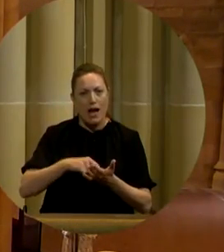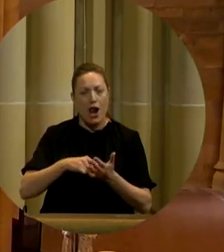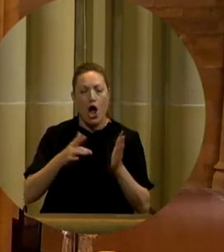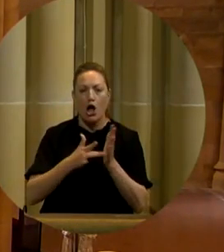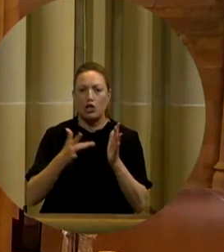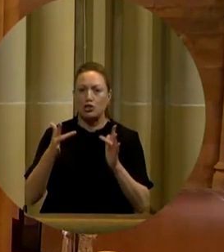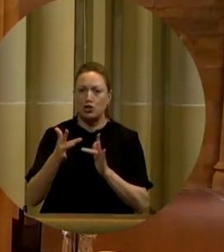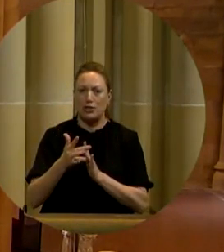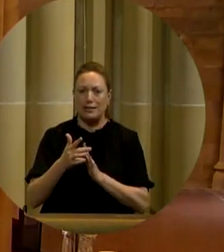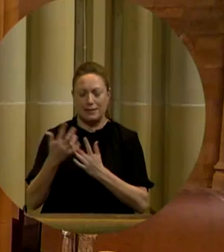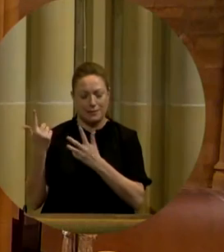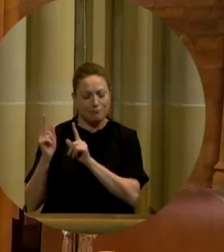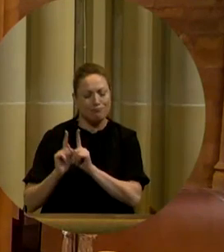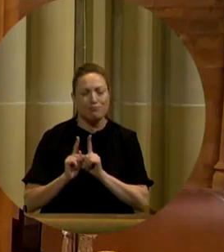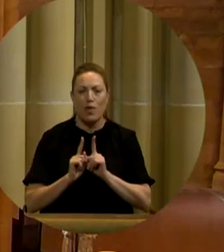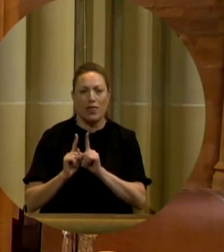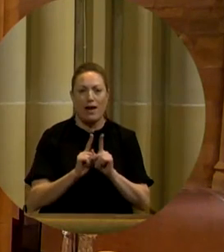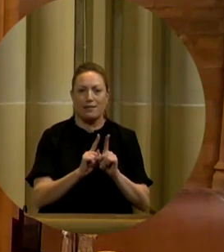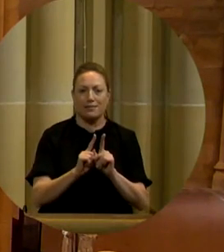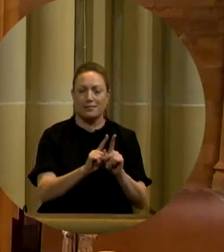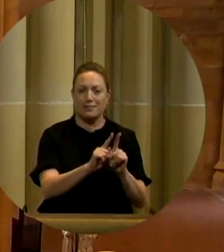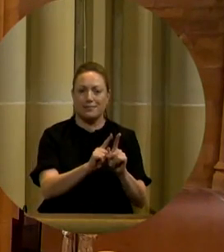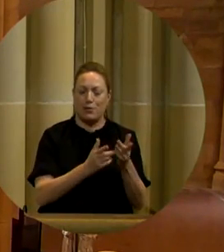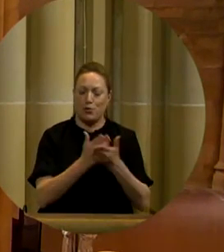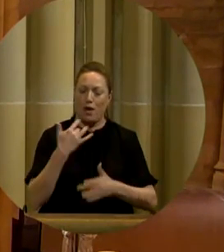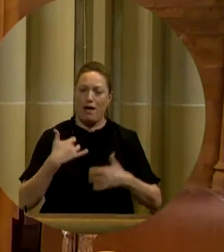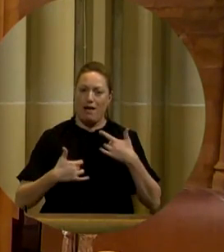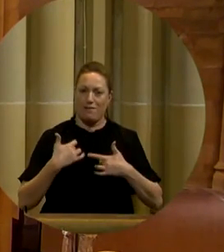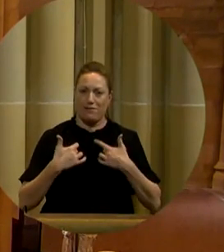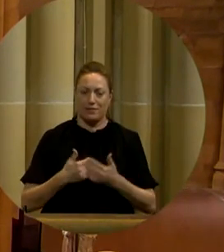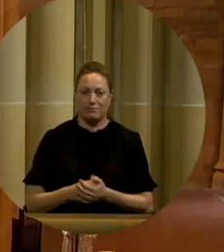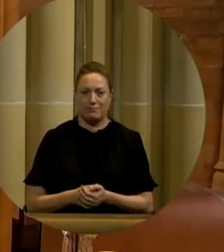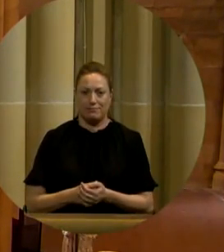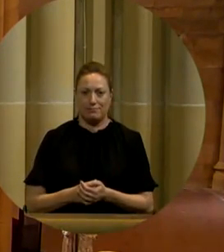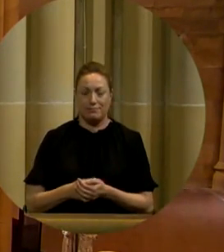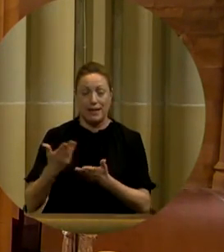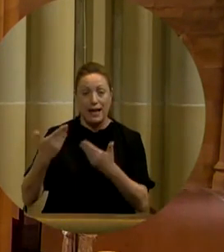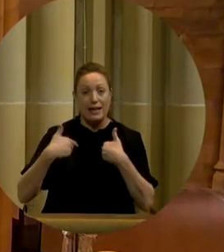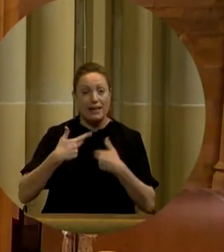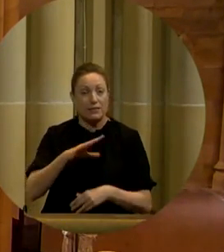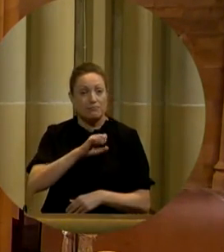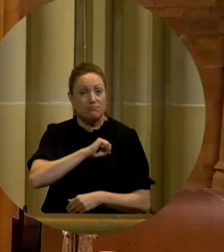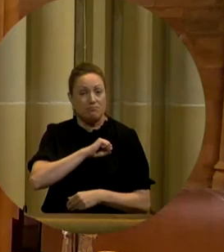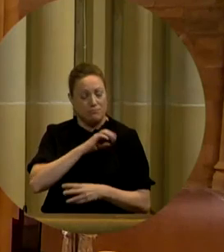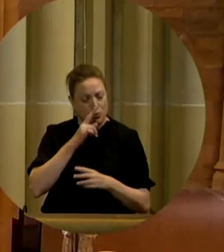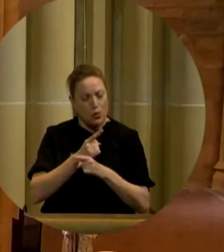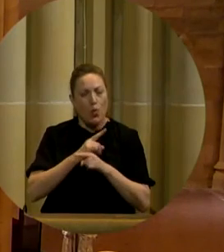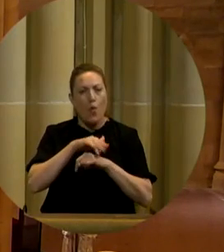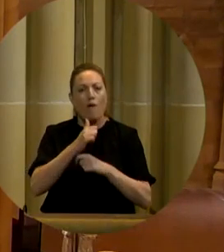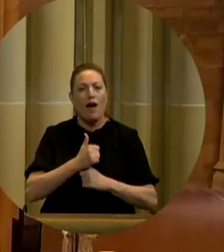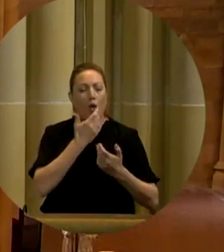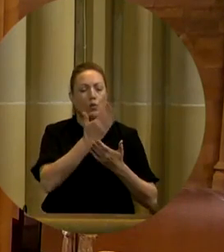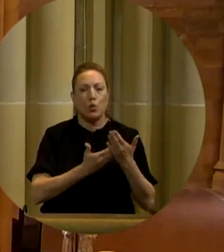our companion on the road. Give us the courage to tell our stories and to speak boldly of your truth.